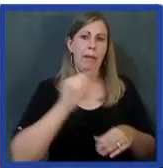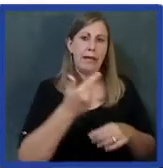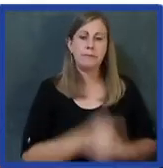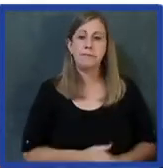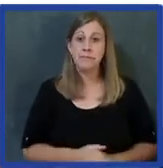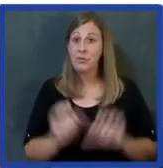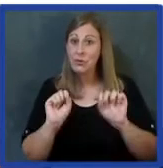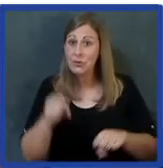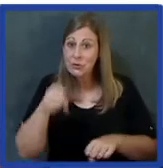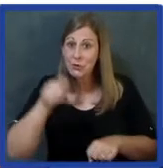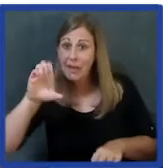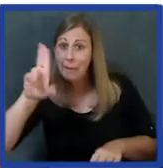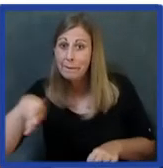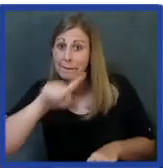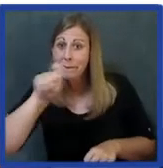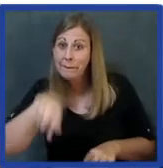So, could you cup?